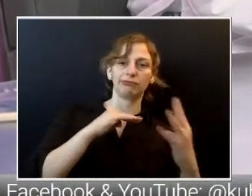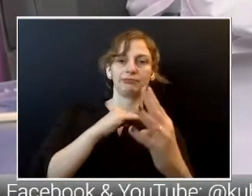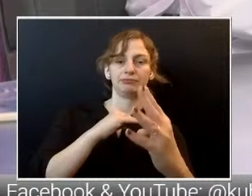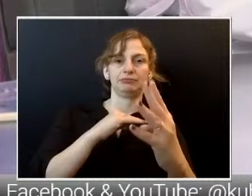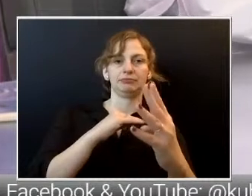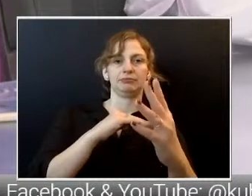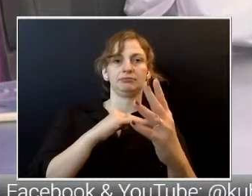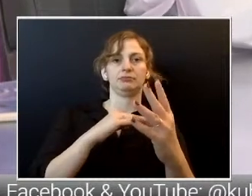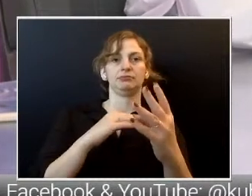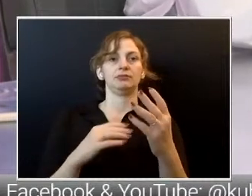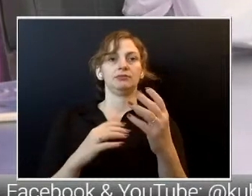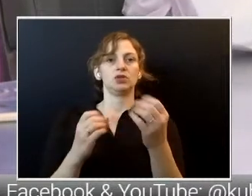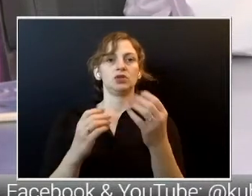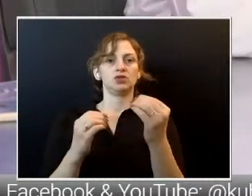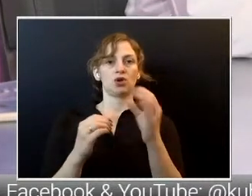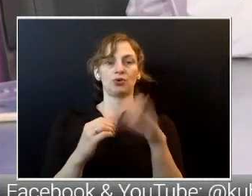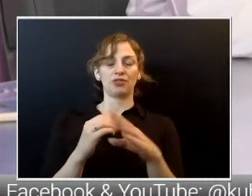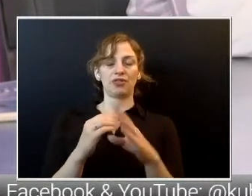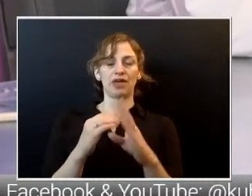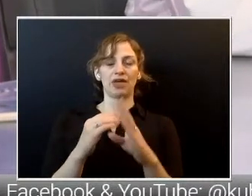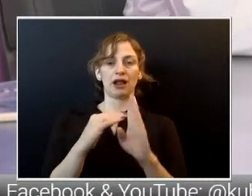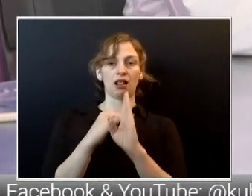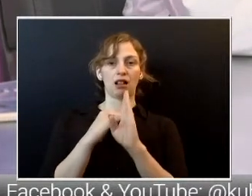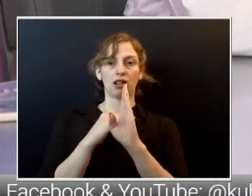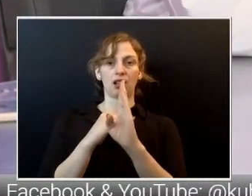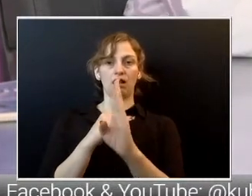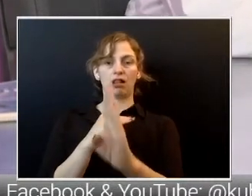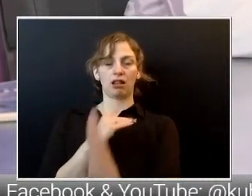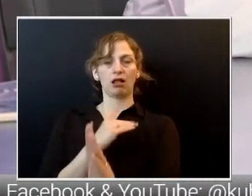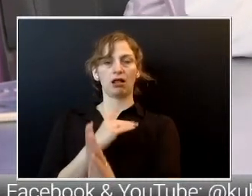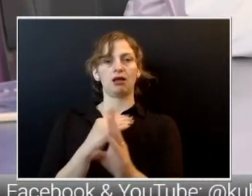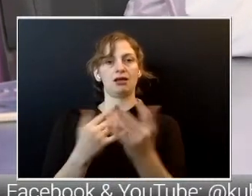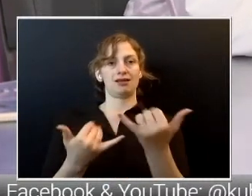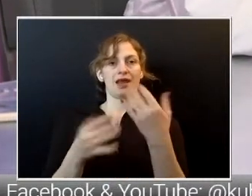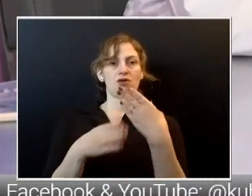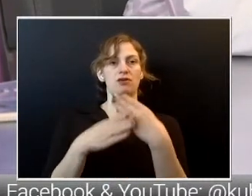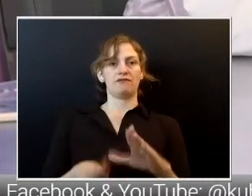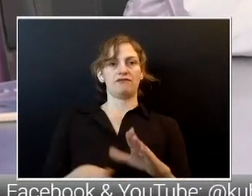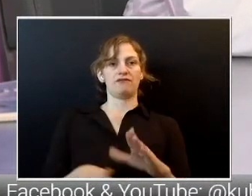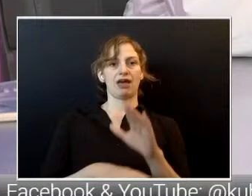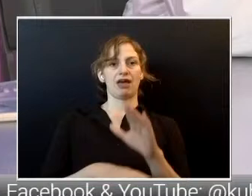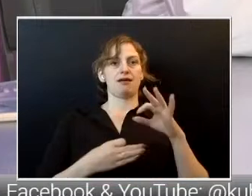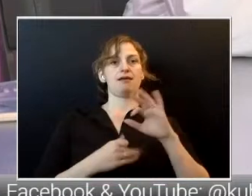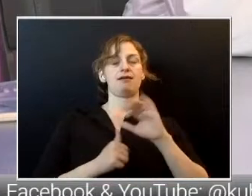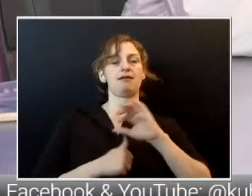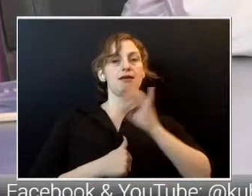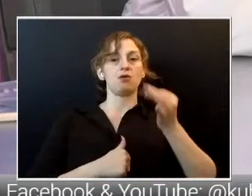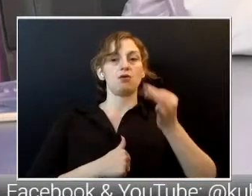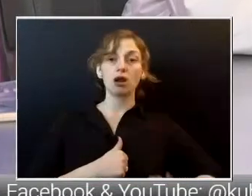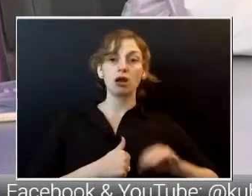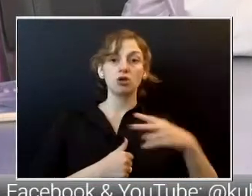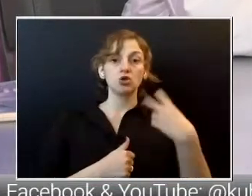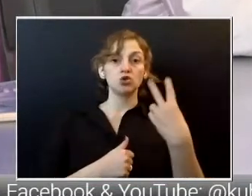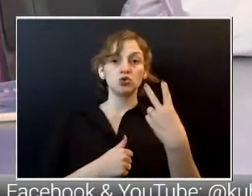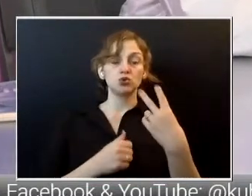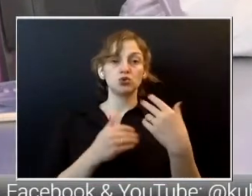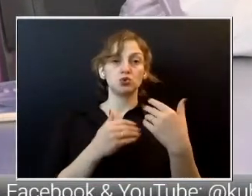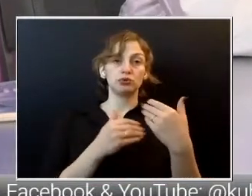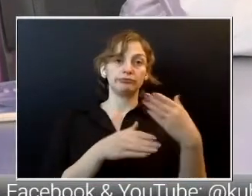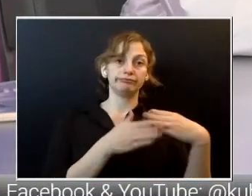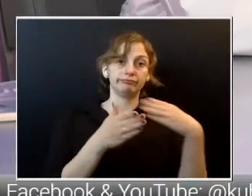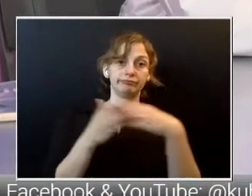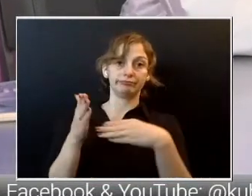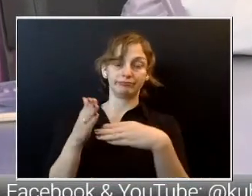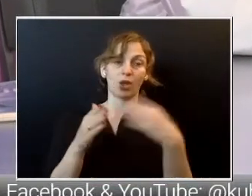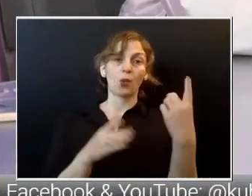basically divides the aorta into two sections, one of which is where the real blood channel is, and the other one is